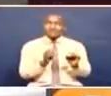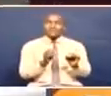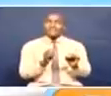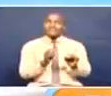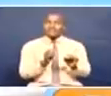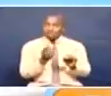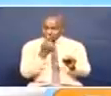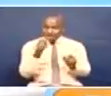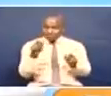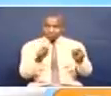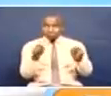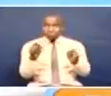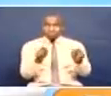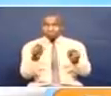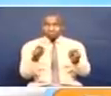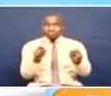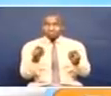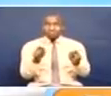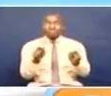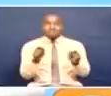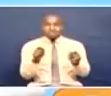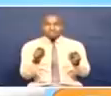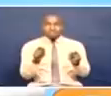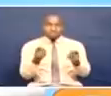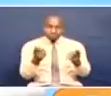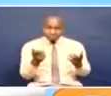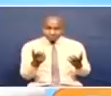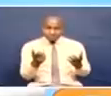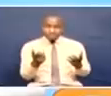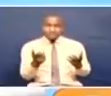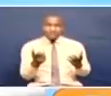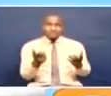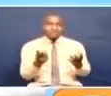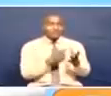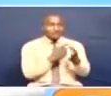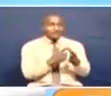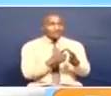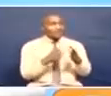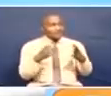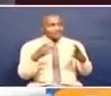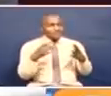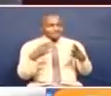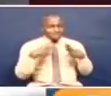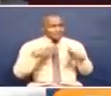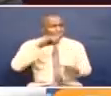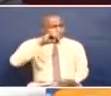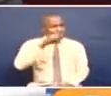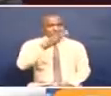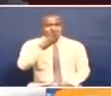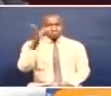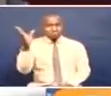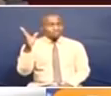in the regulations. To just note to the suppliers a guideline that then the will of millions of Kenyans can then be